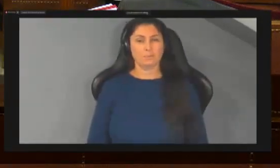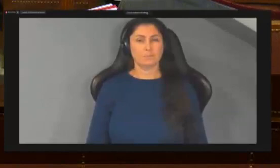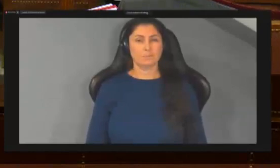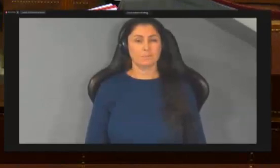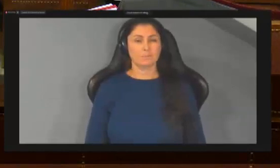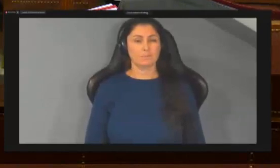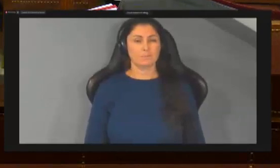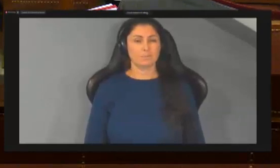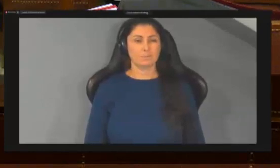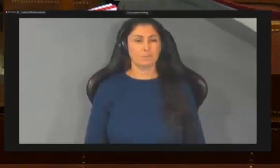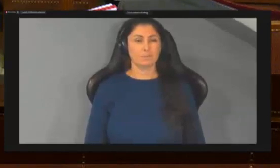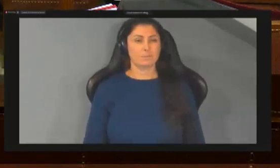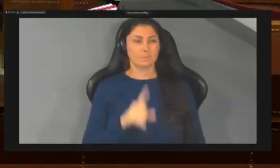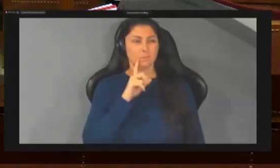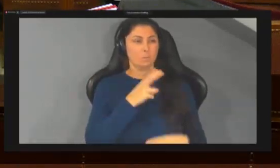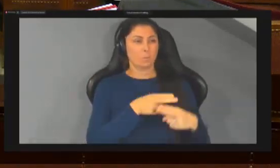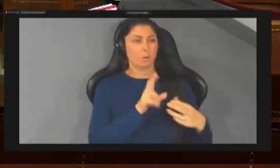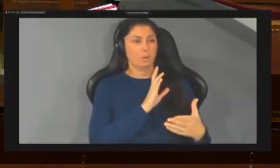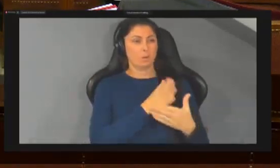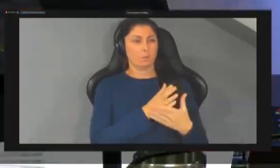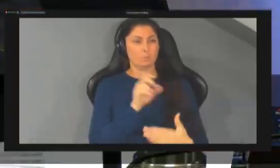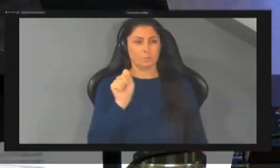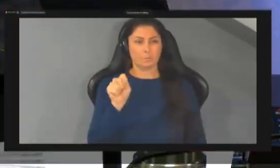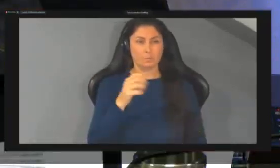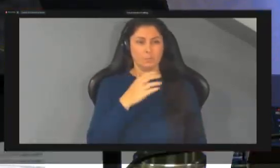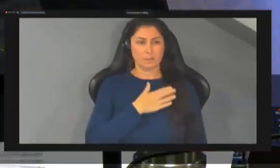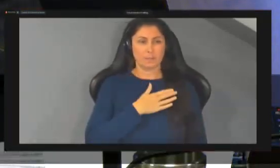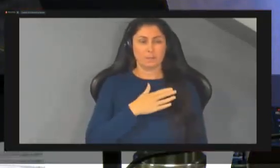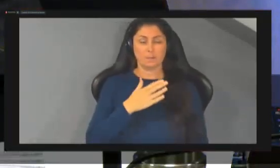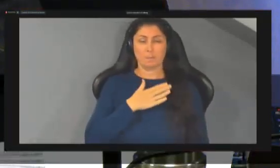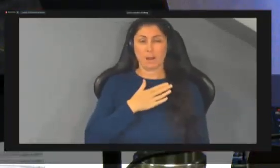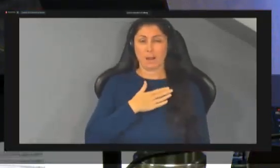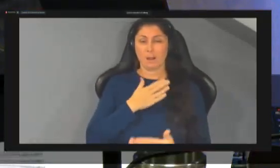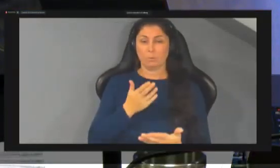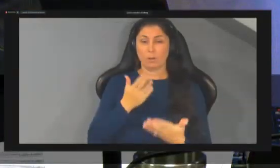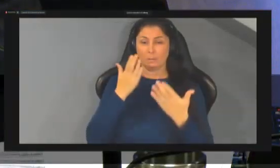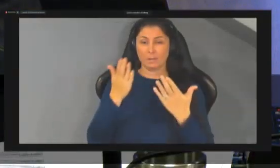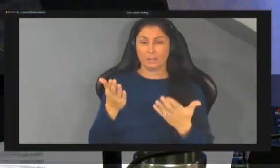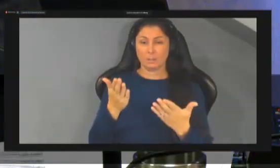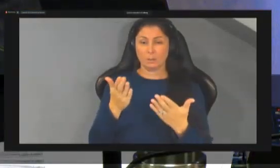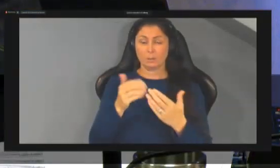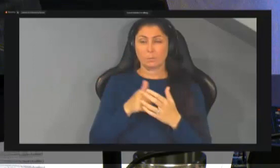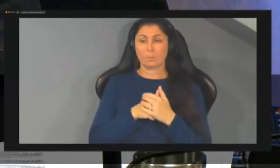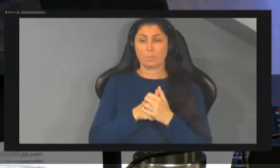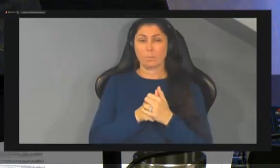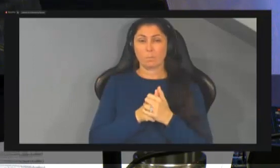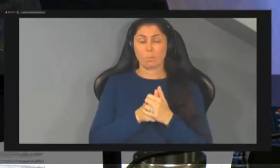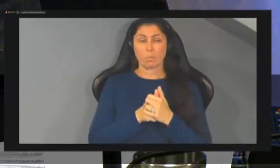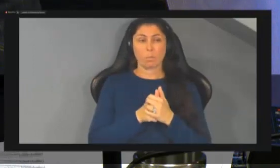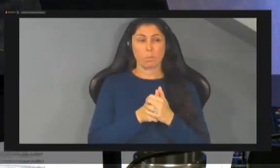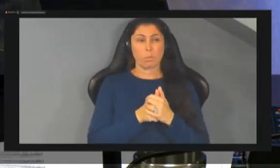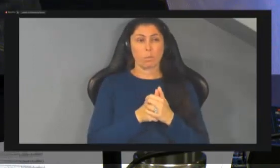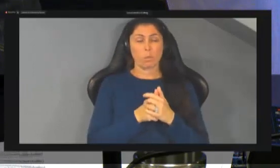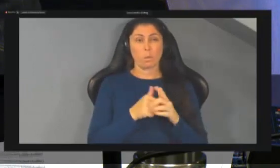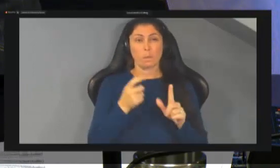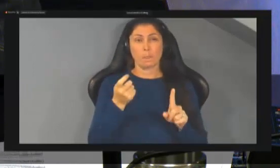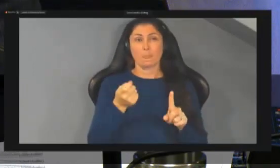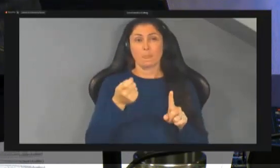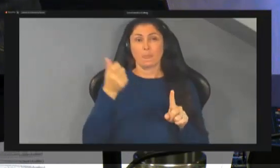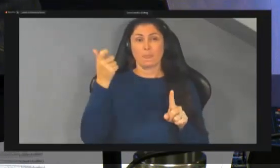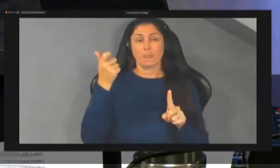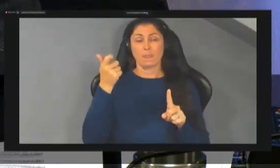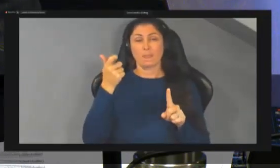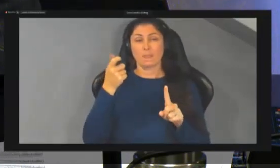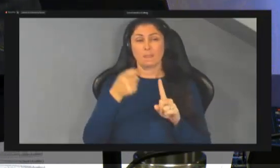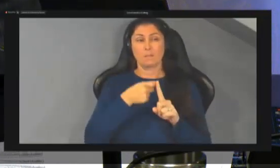Would you allow for a quick interruption? Yeah, of course, please. It would be my recommendation to delete the removal from the slope